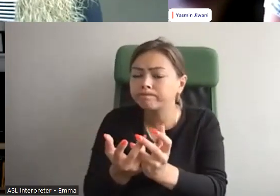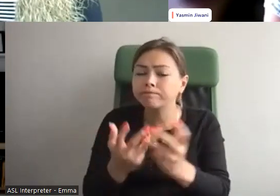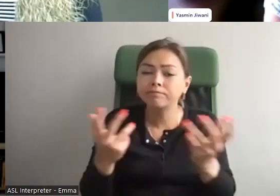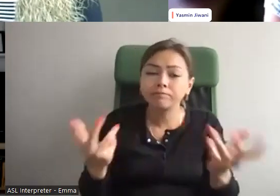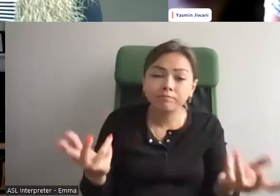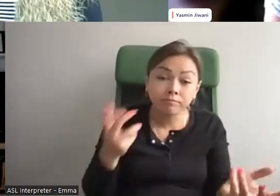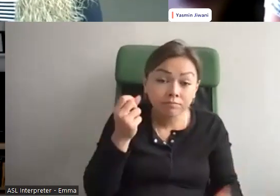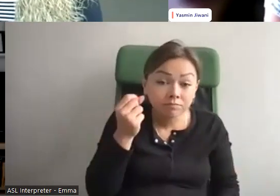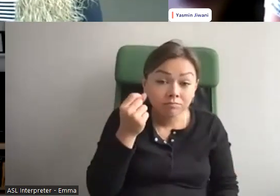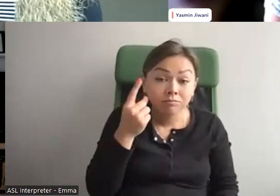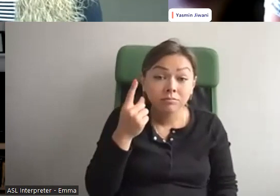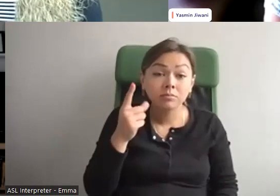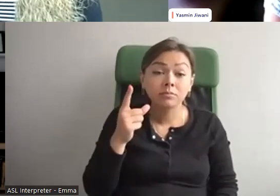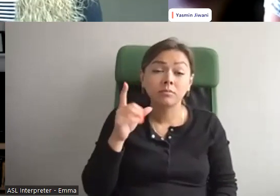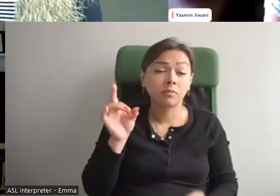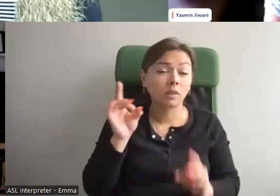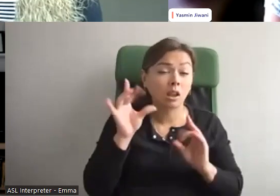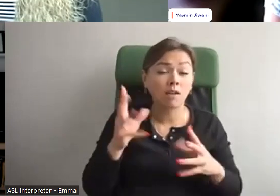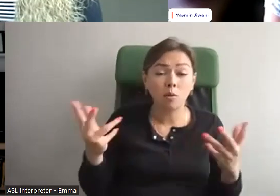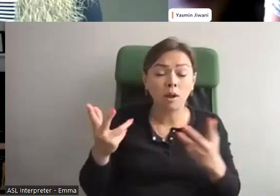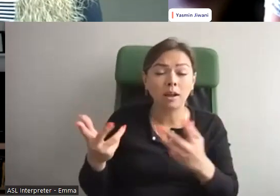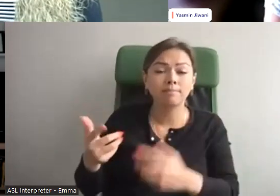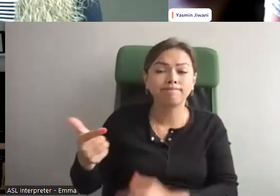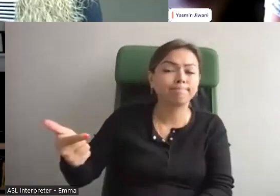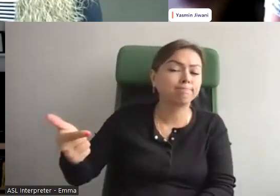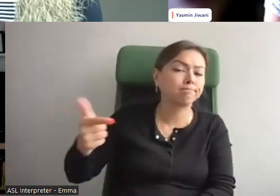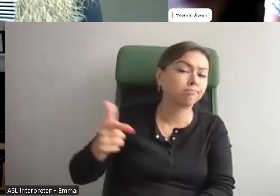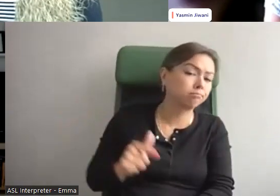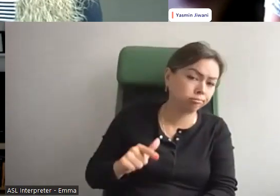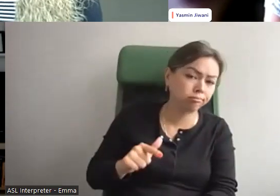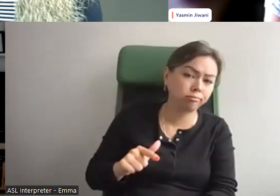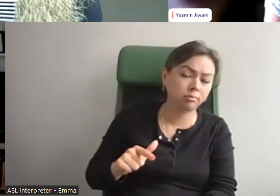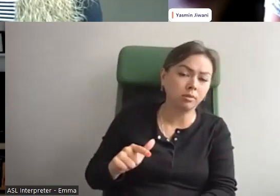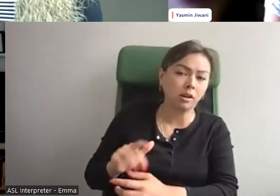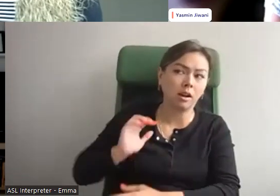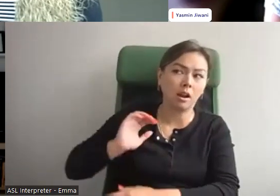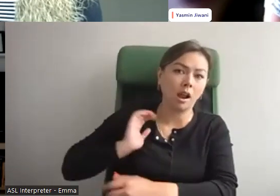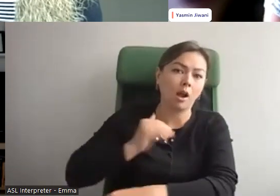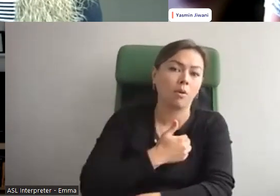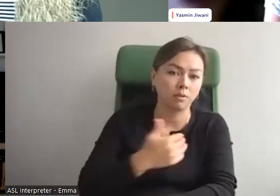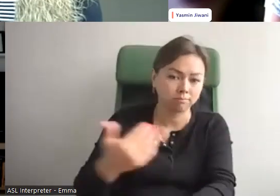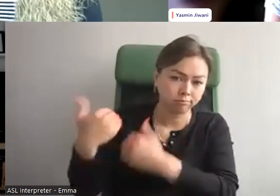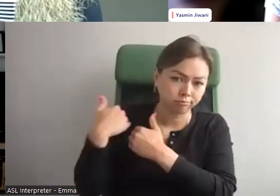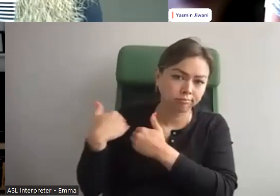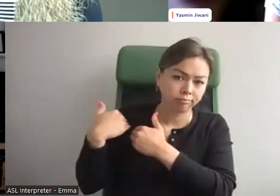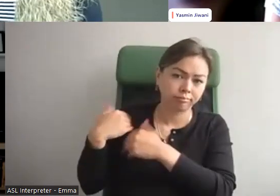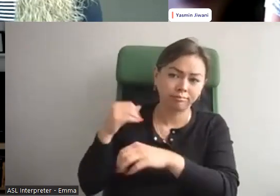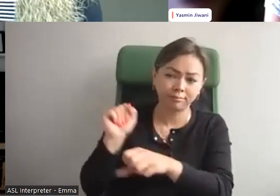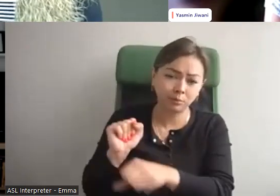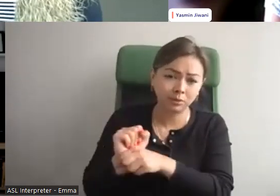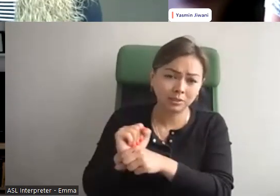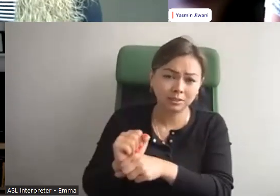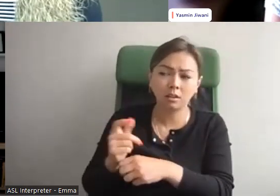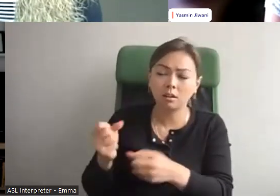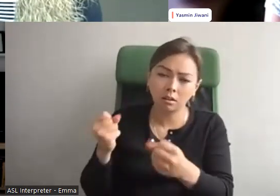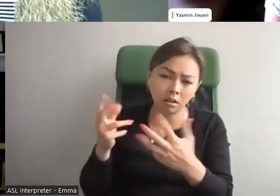on us to do this work, which is a lot of times unpaid work, underpaid work, right? And we're supposed to be there